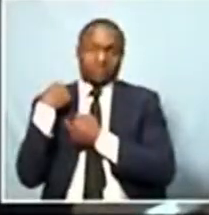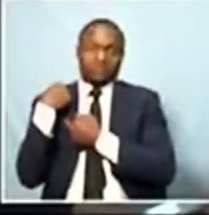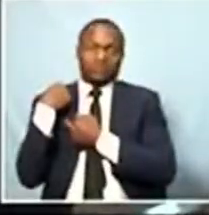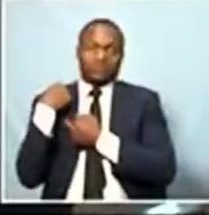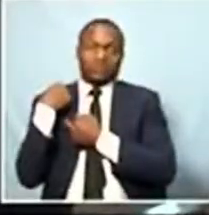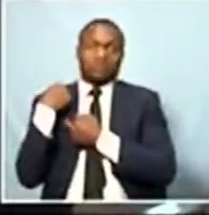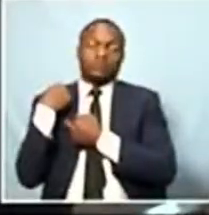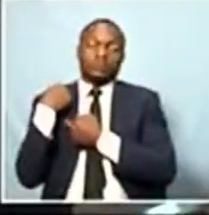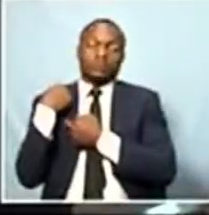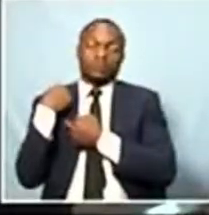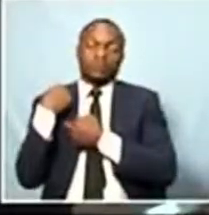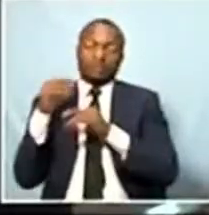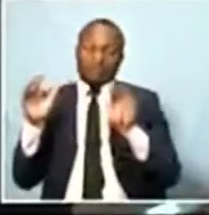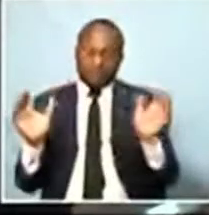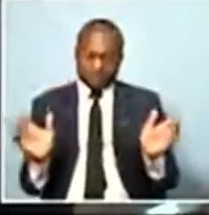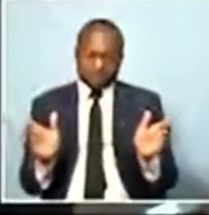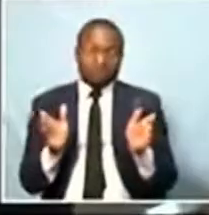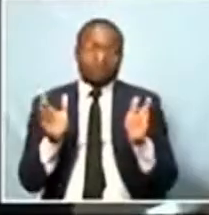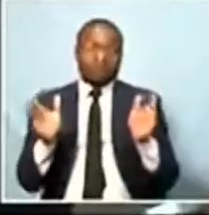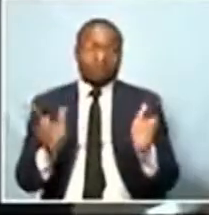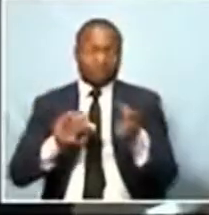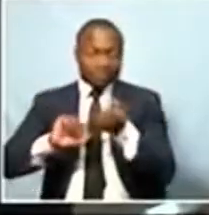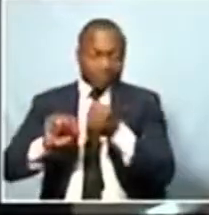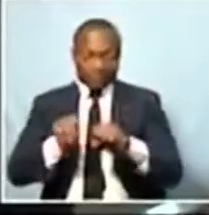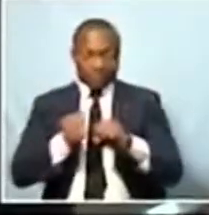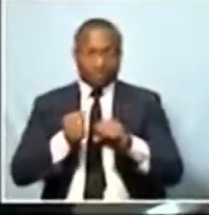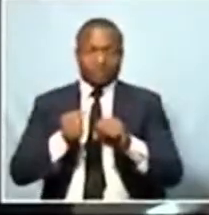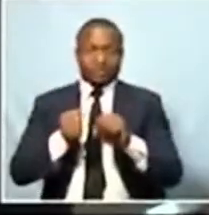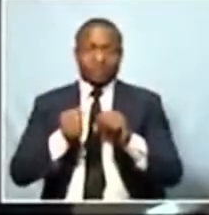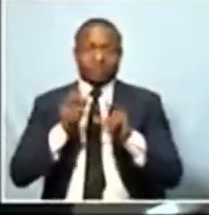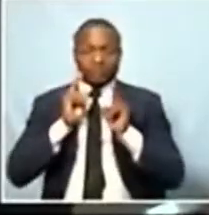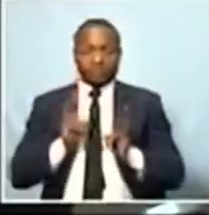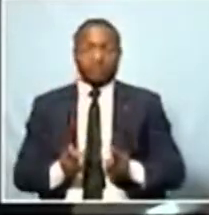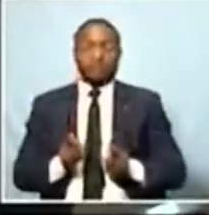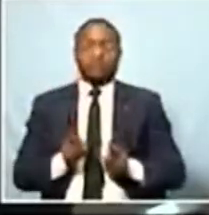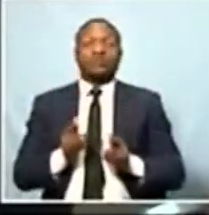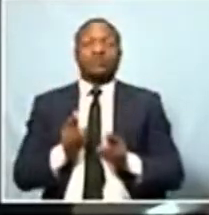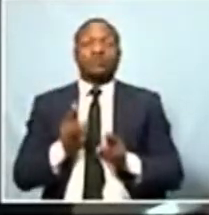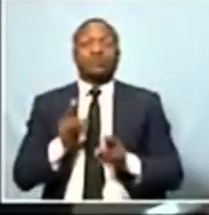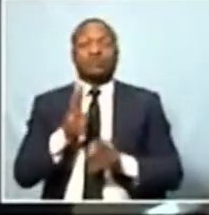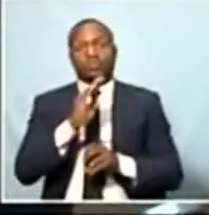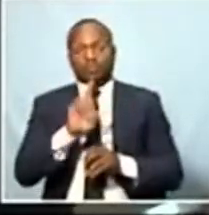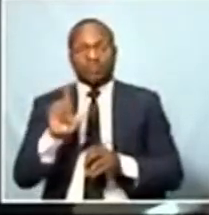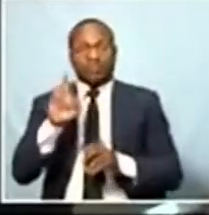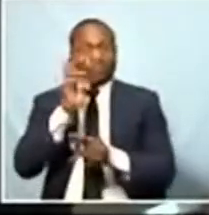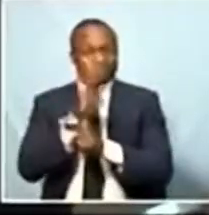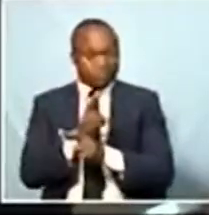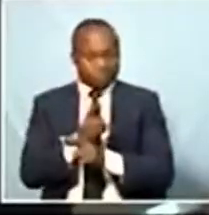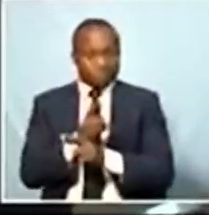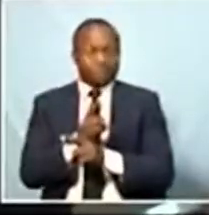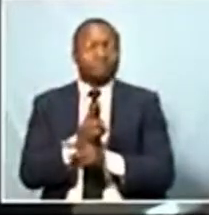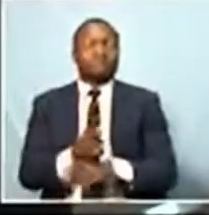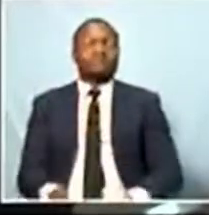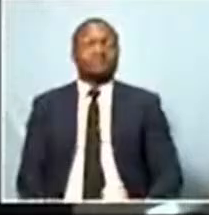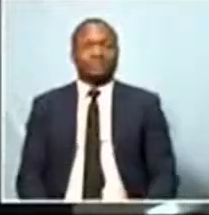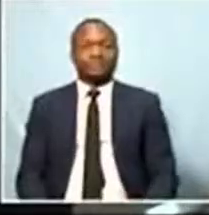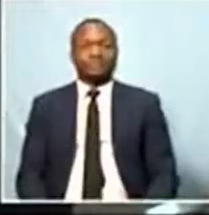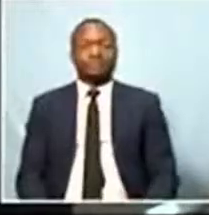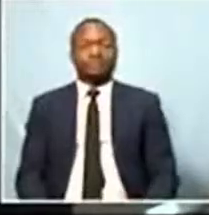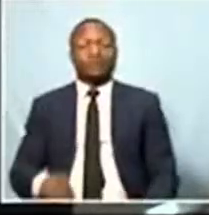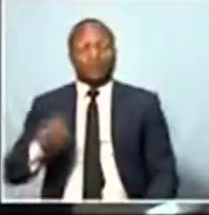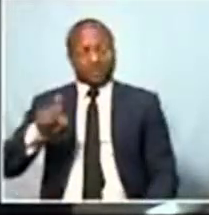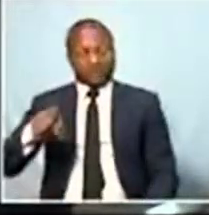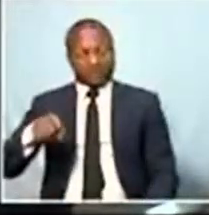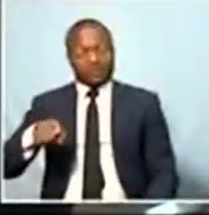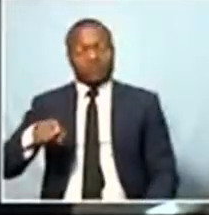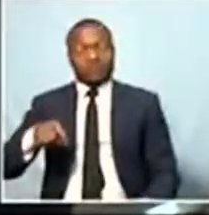Rights, which is a constitutional mandate that we share with them. And therefore, we made recommendations that policing, they will need